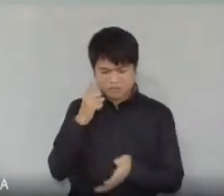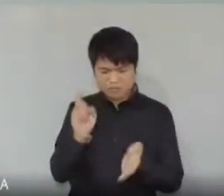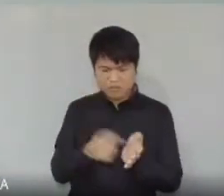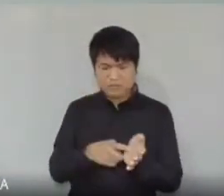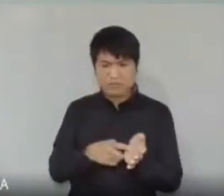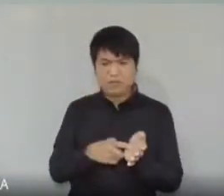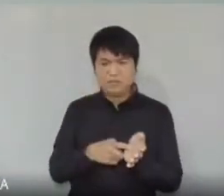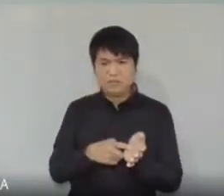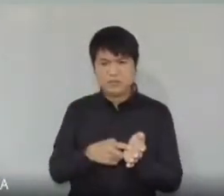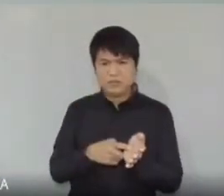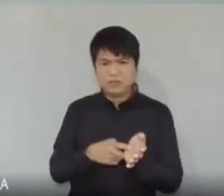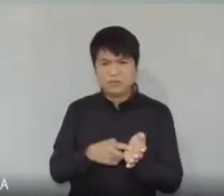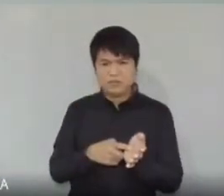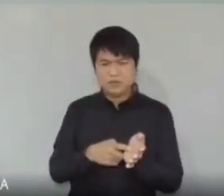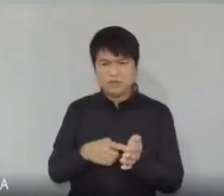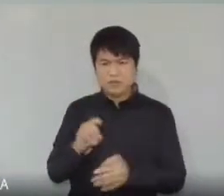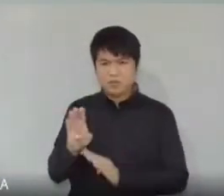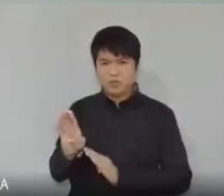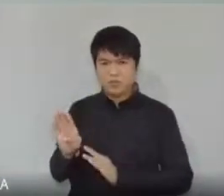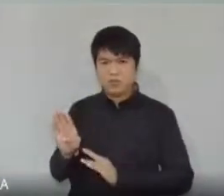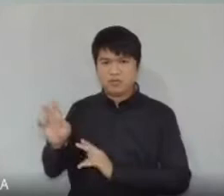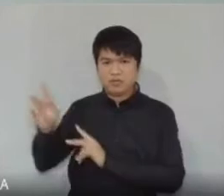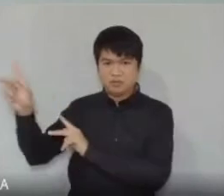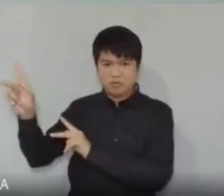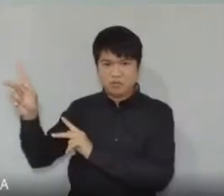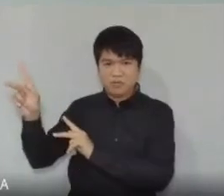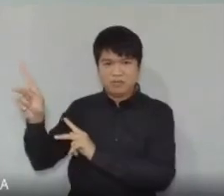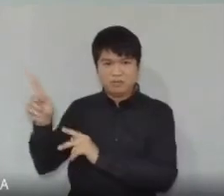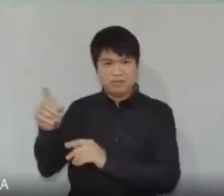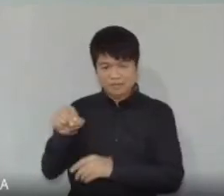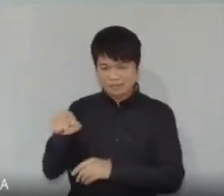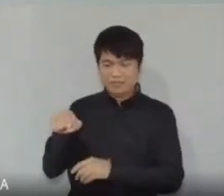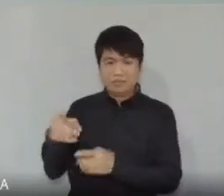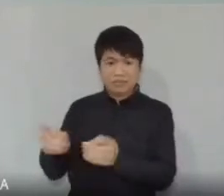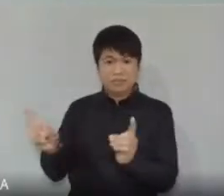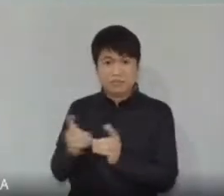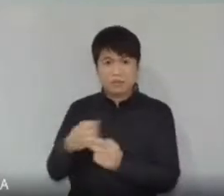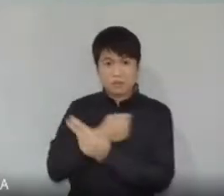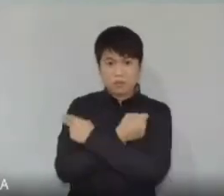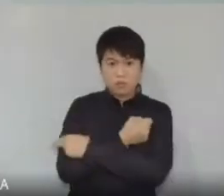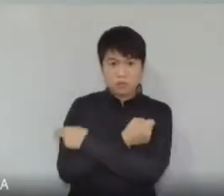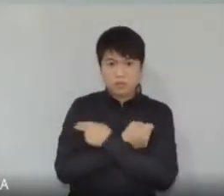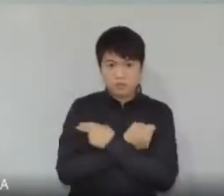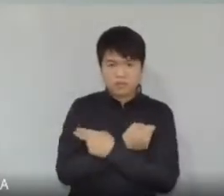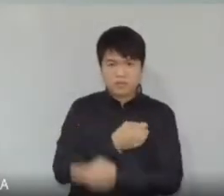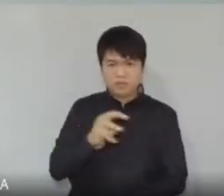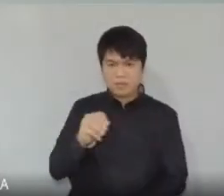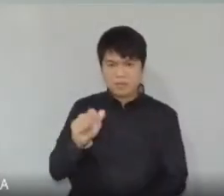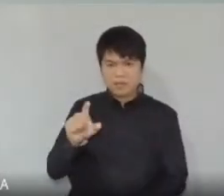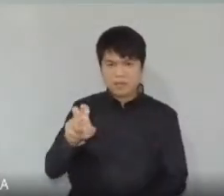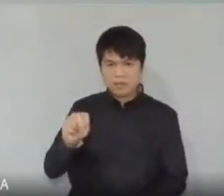no? And the one manning the district hospital is a